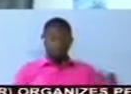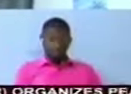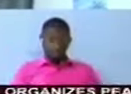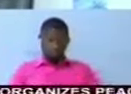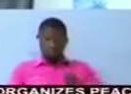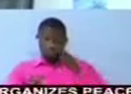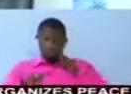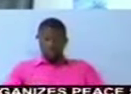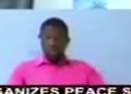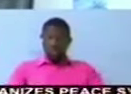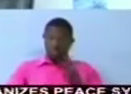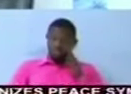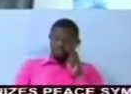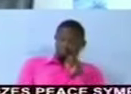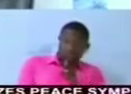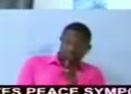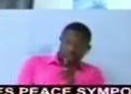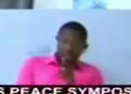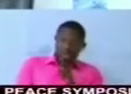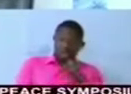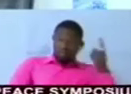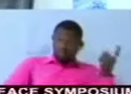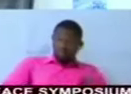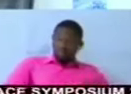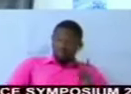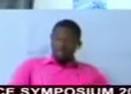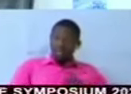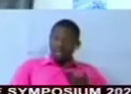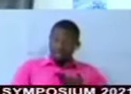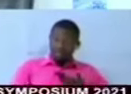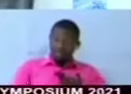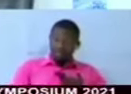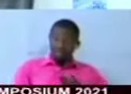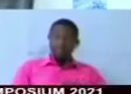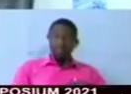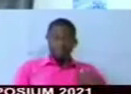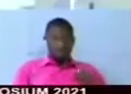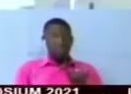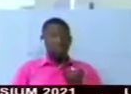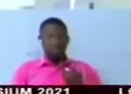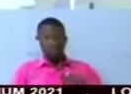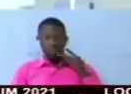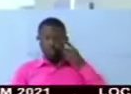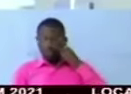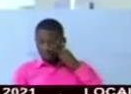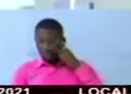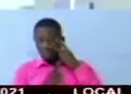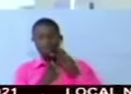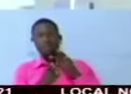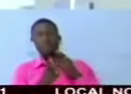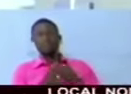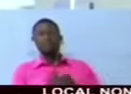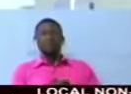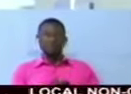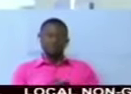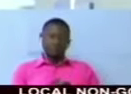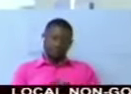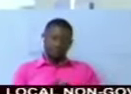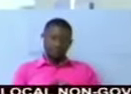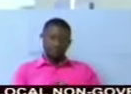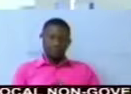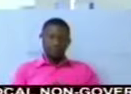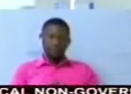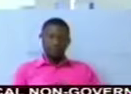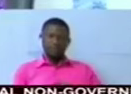But seated been and watch somebody being beaten. Lolo gisnago. That one I have seen it. Lolo mom mo xew